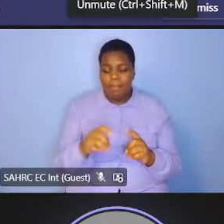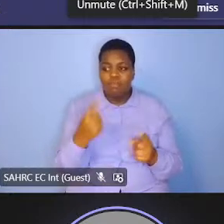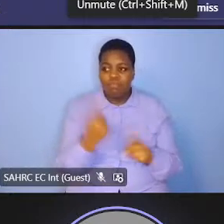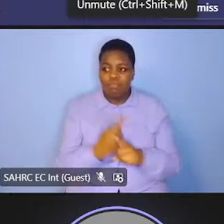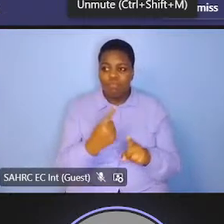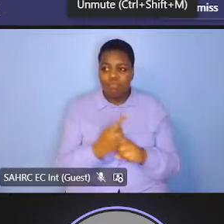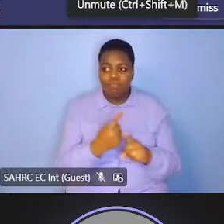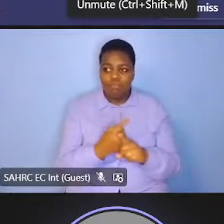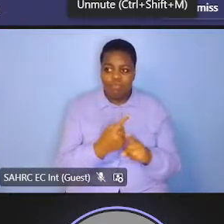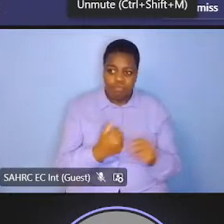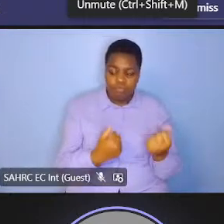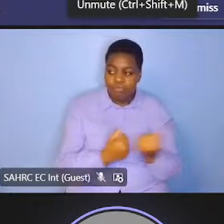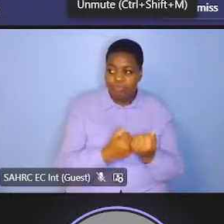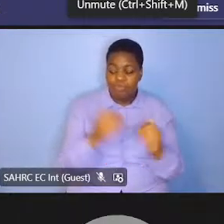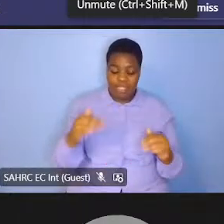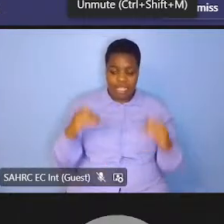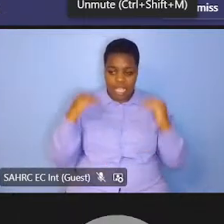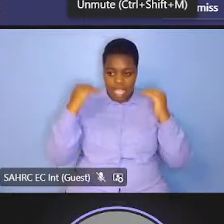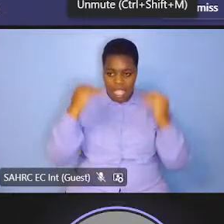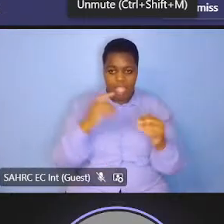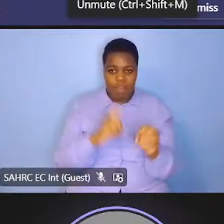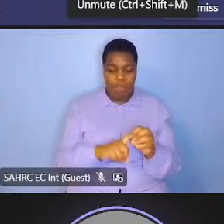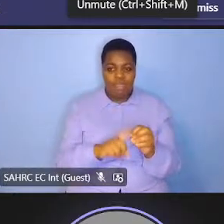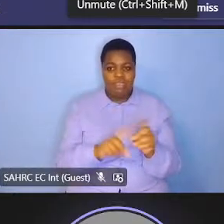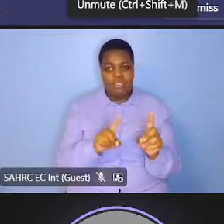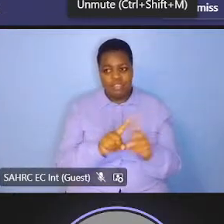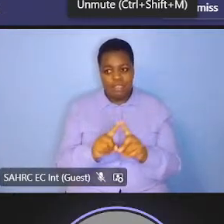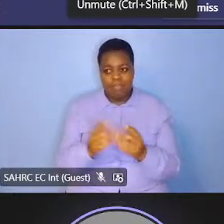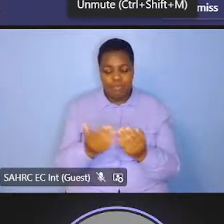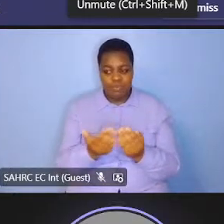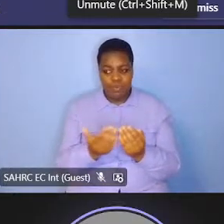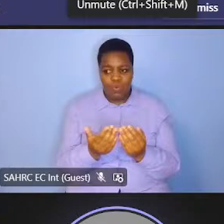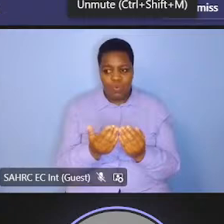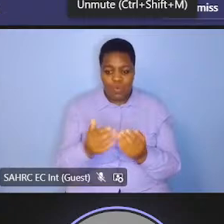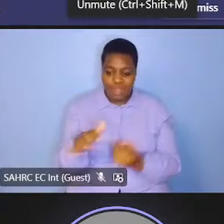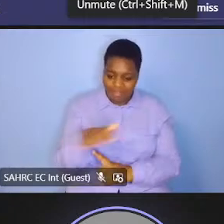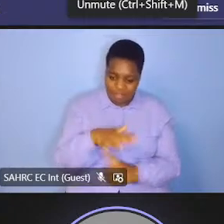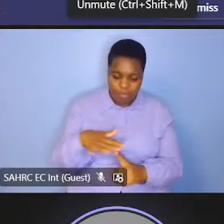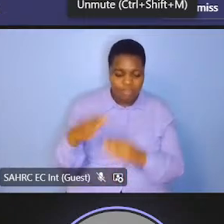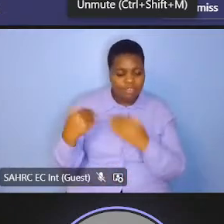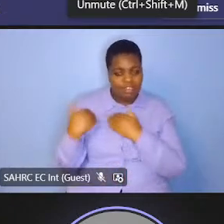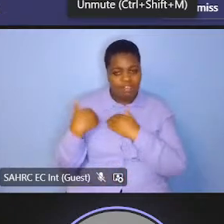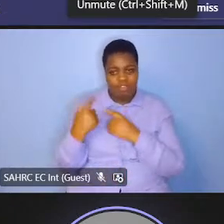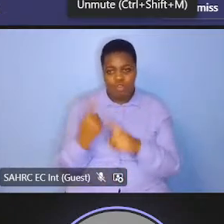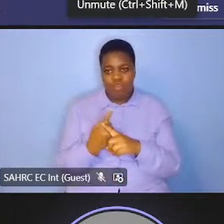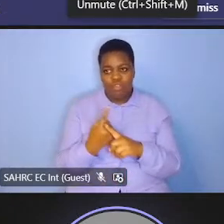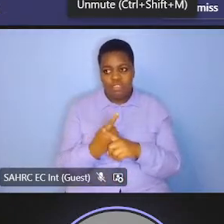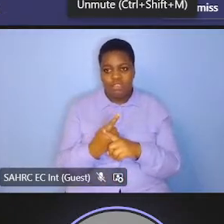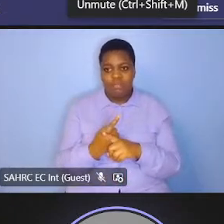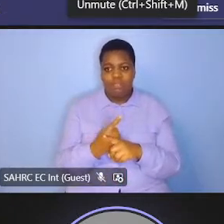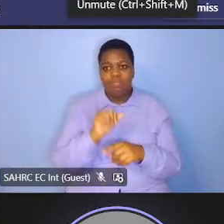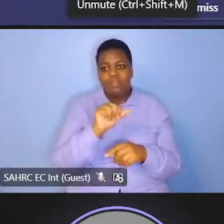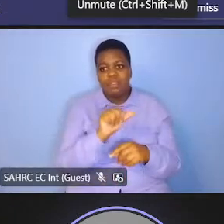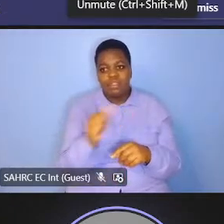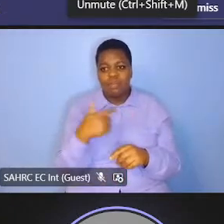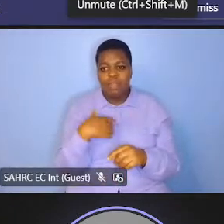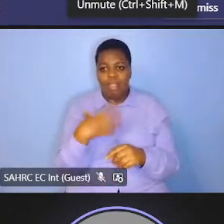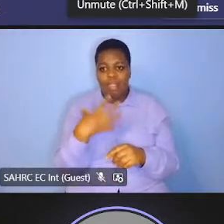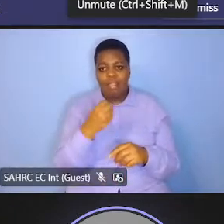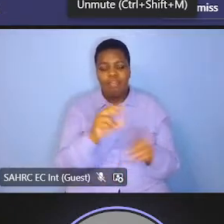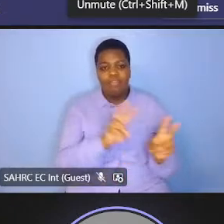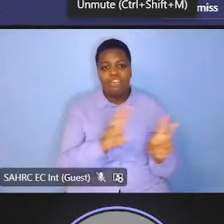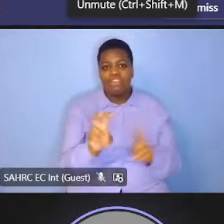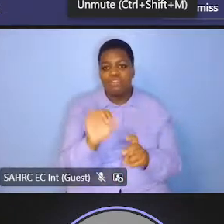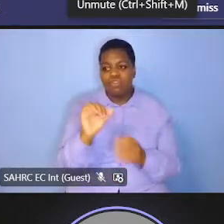sufficiently high quality and the school environment is safe. Again, another measurement, there is an issue around